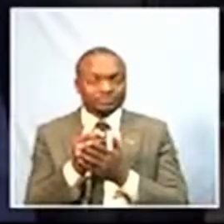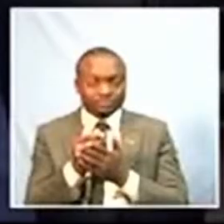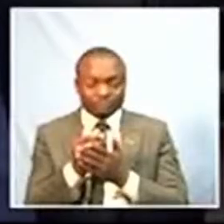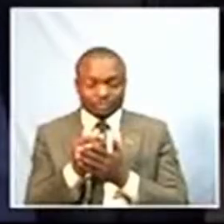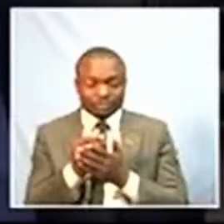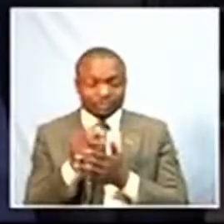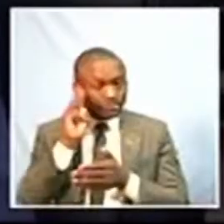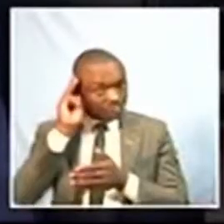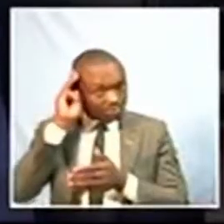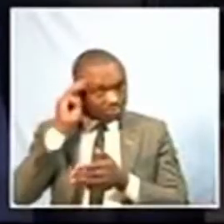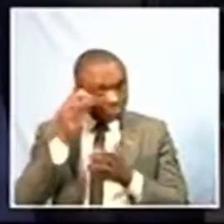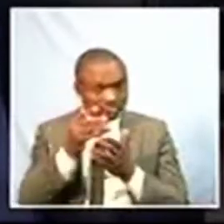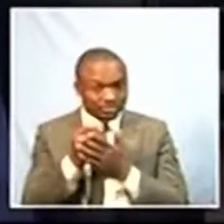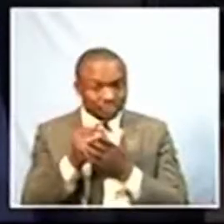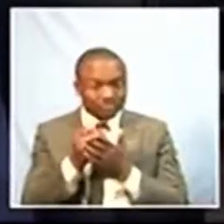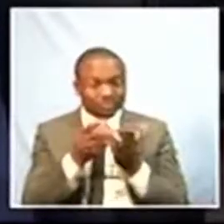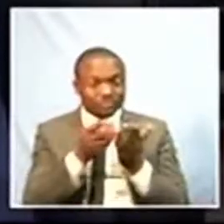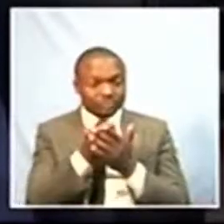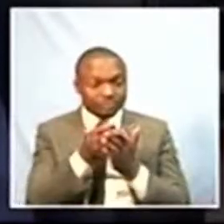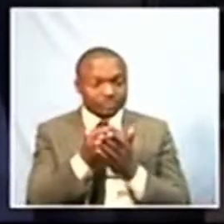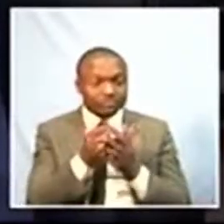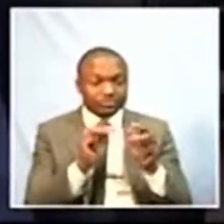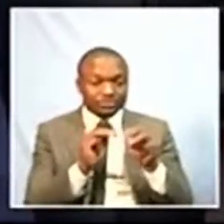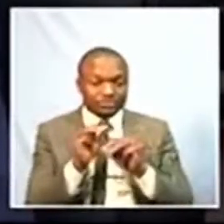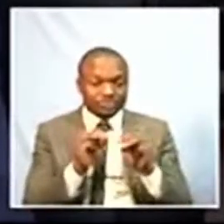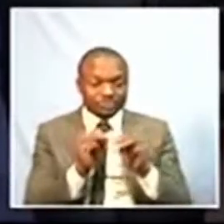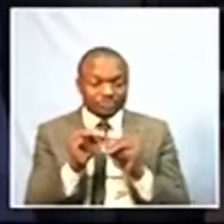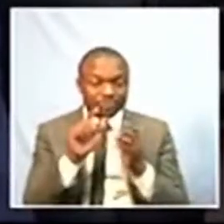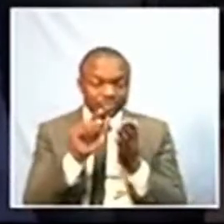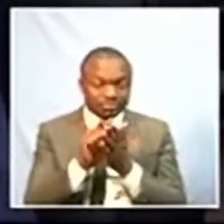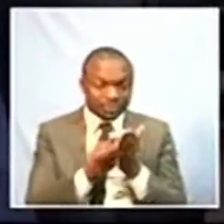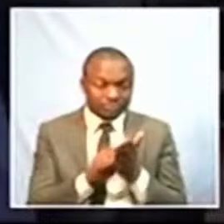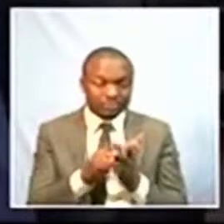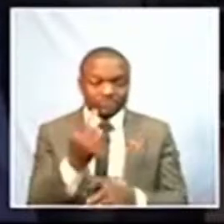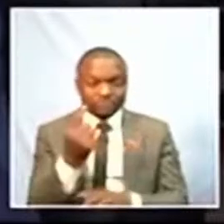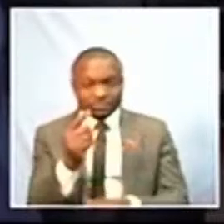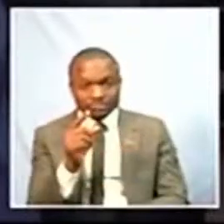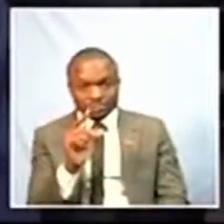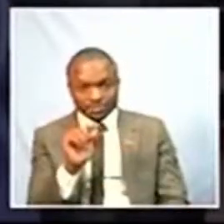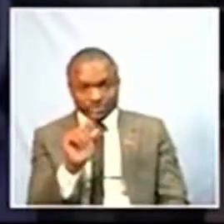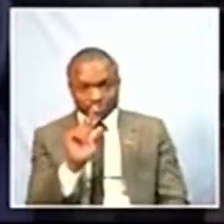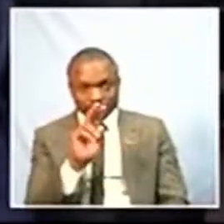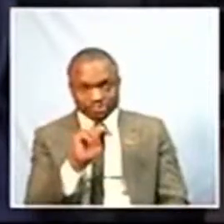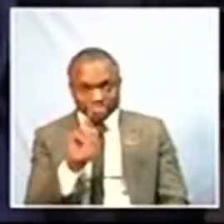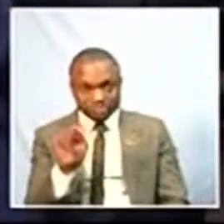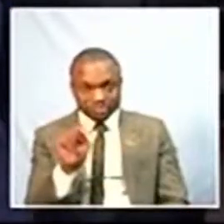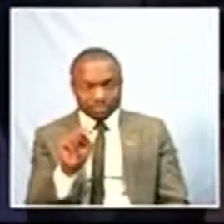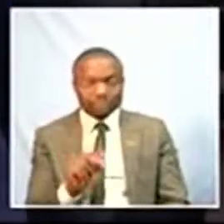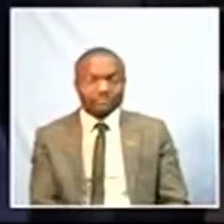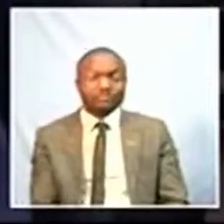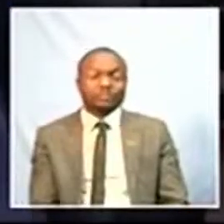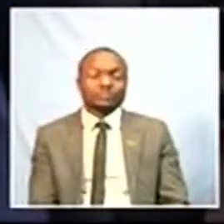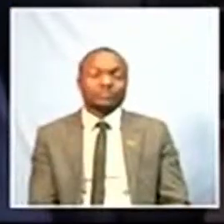the Ministry of Finance, Treasury and Finance Management Circular, number 1 of 2022.